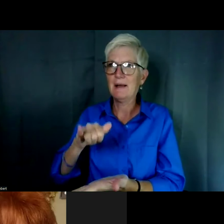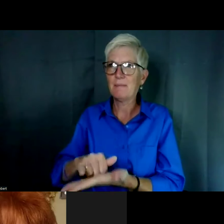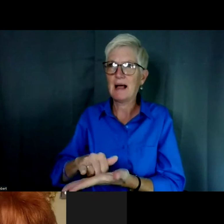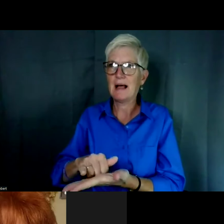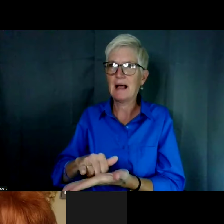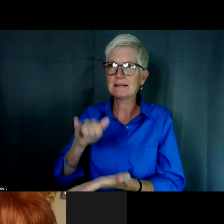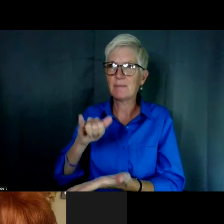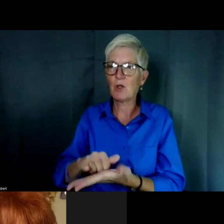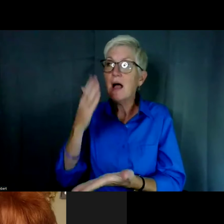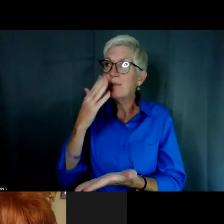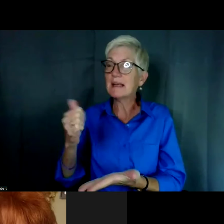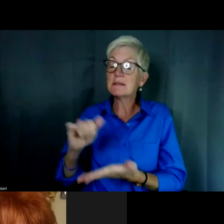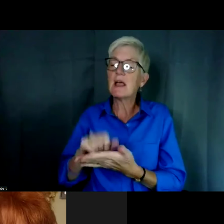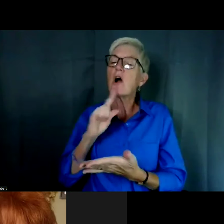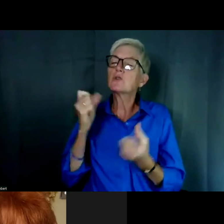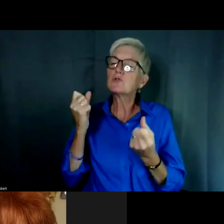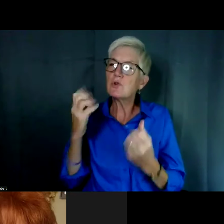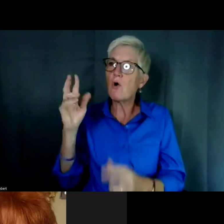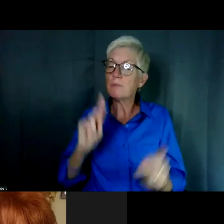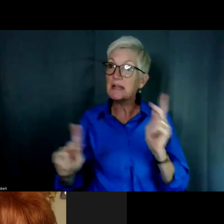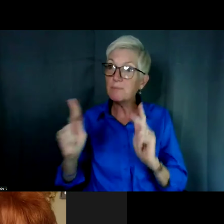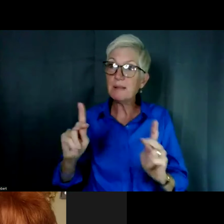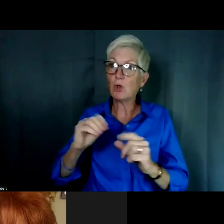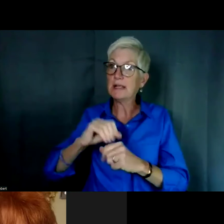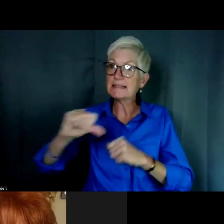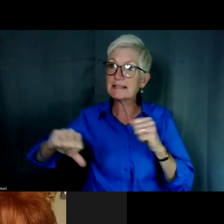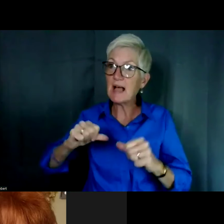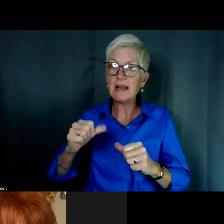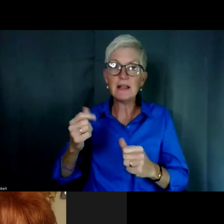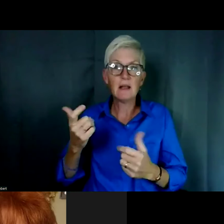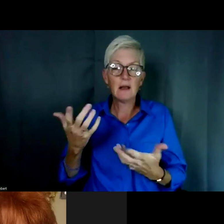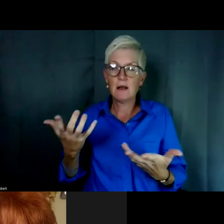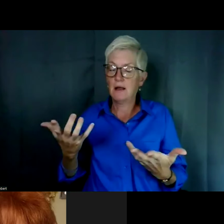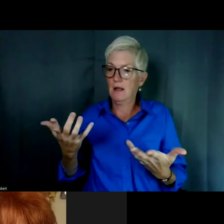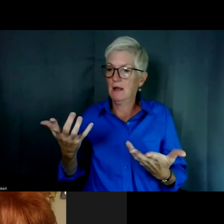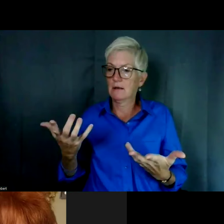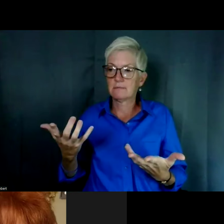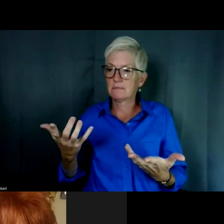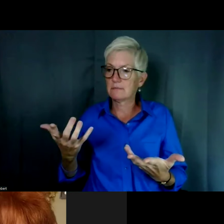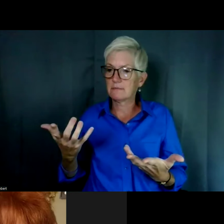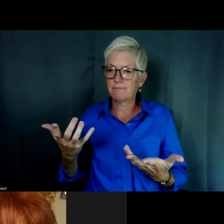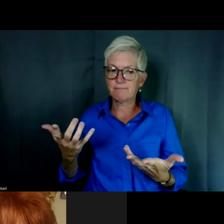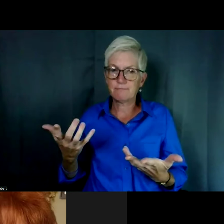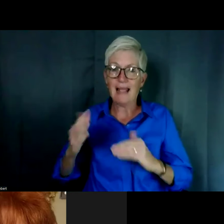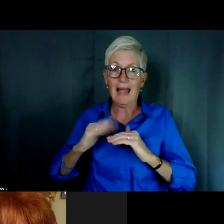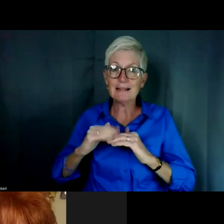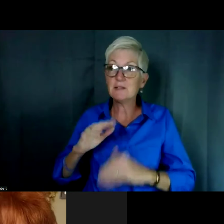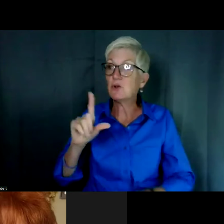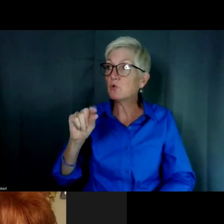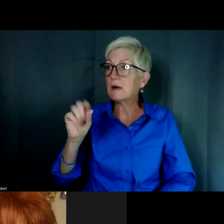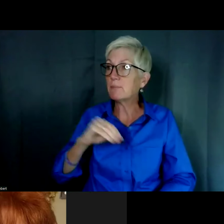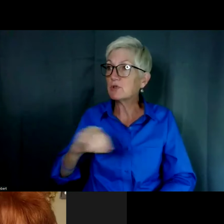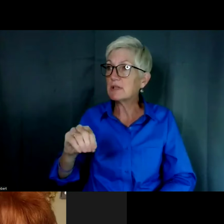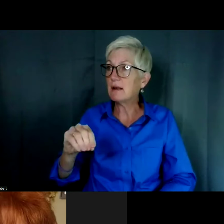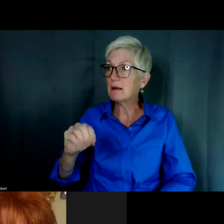so many people in our society. You know, you're talking, you know, at least 20% of